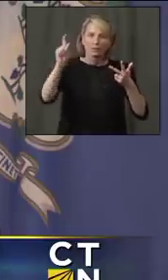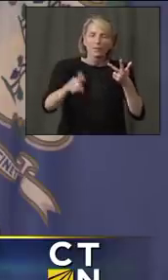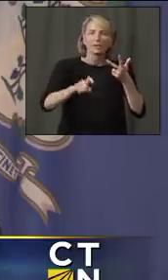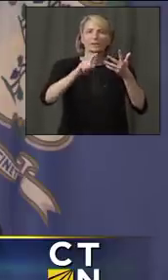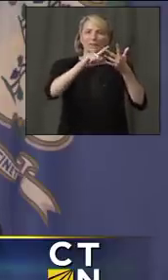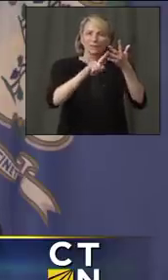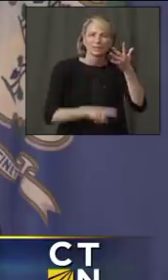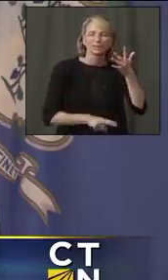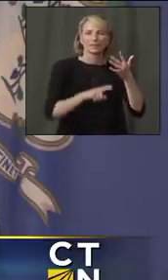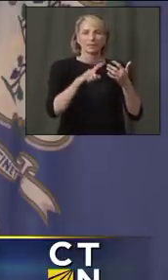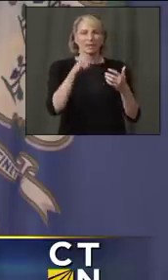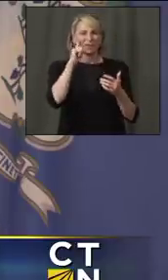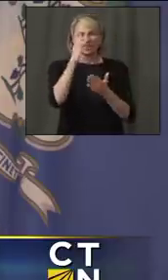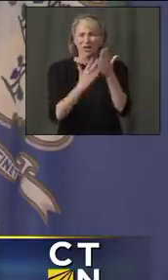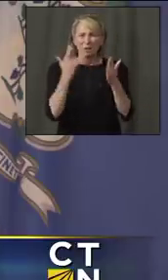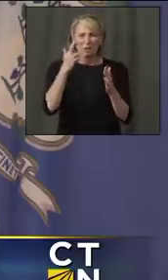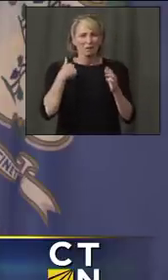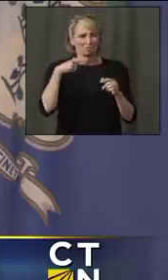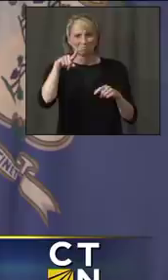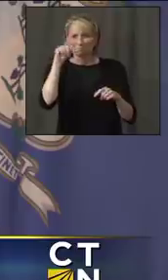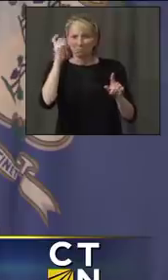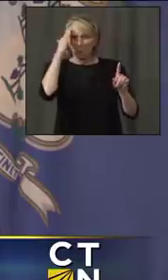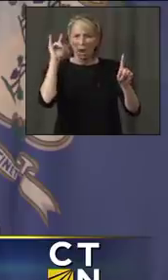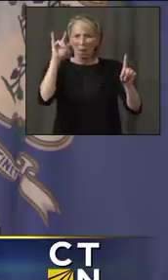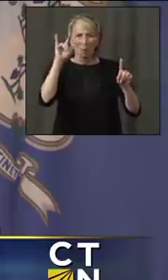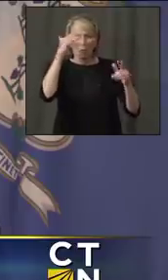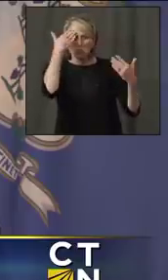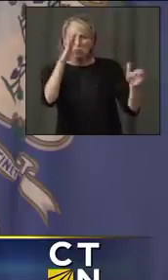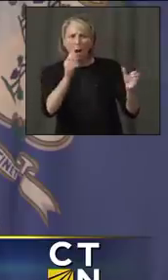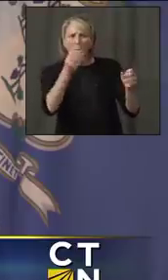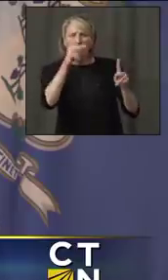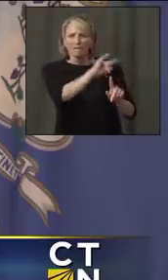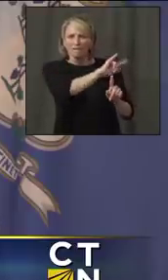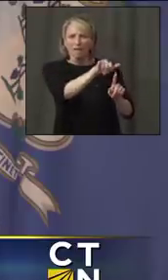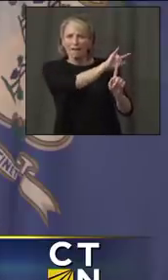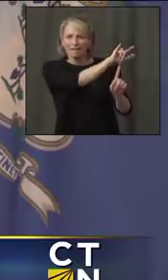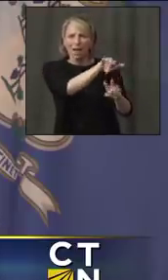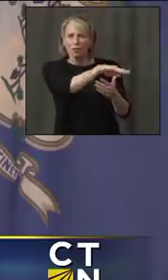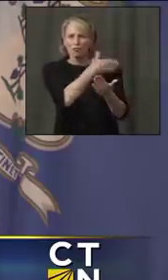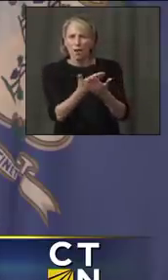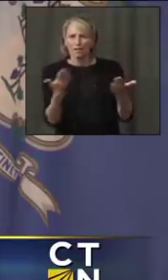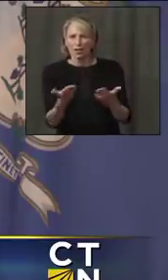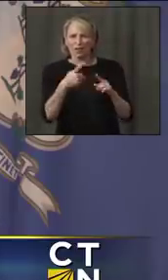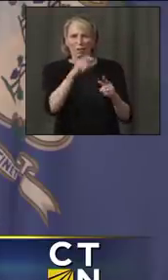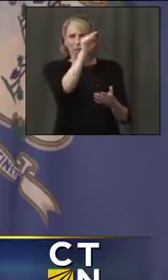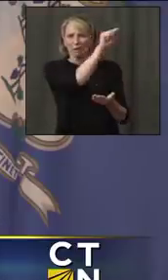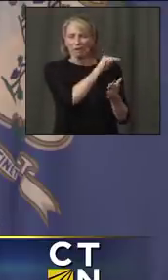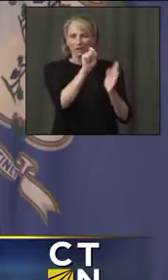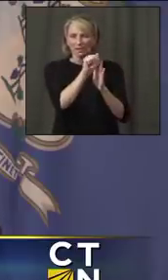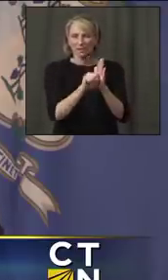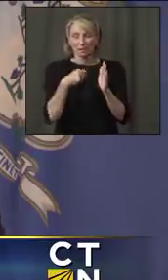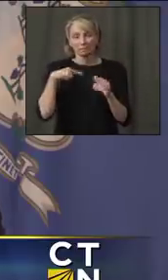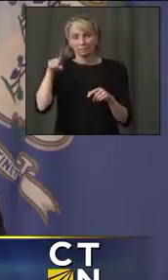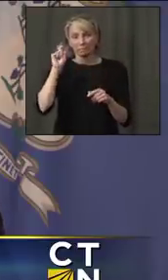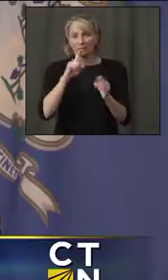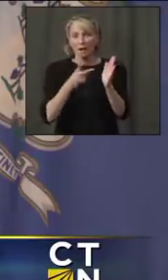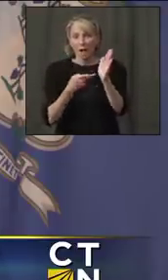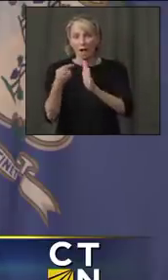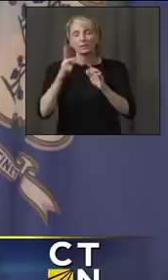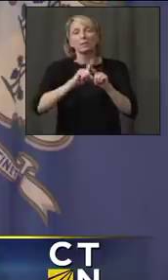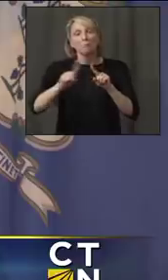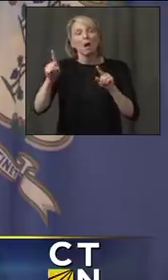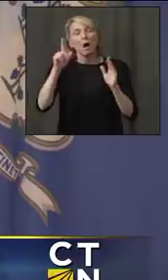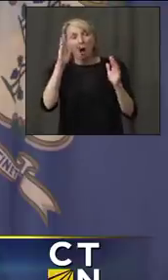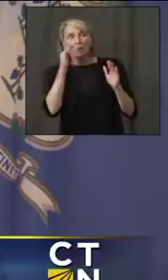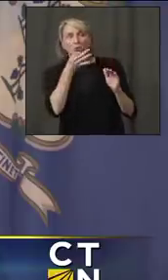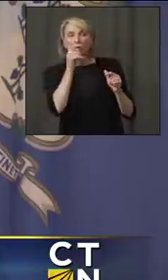those numbers, but we're going to get those numbers for you very soon and be able to see what impact our quarantine has had and see whether we need